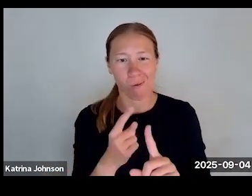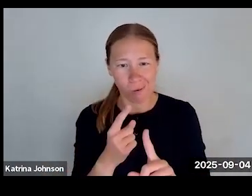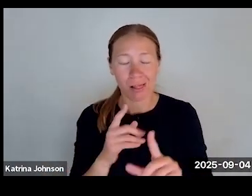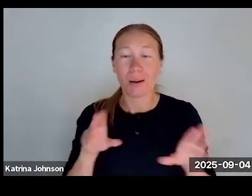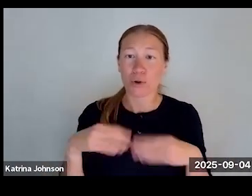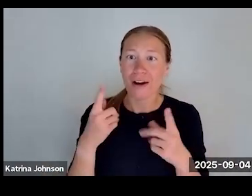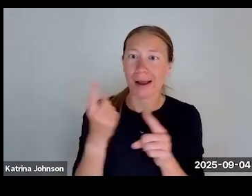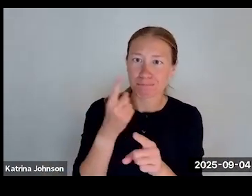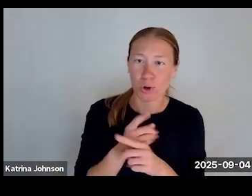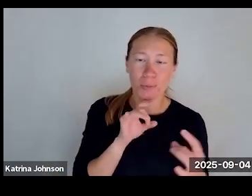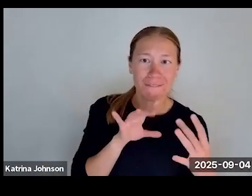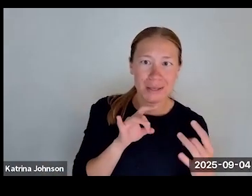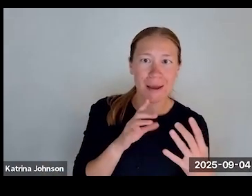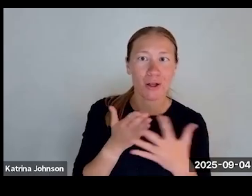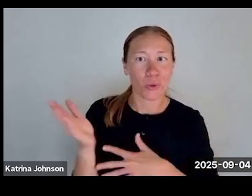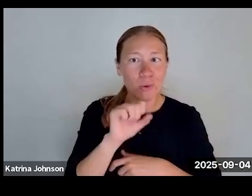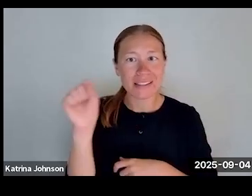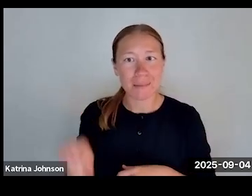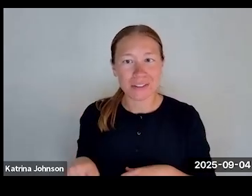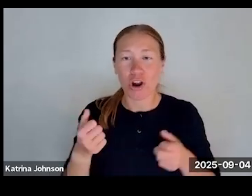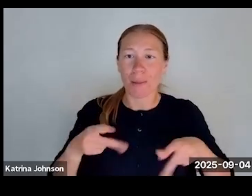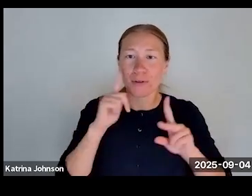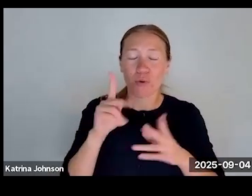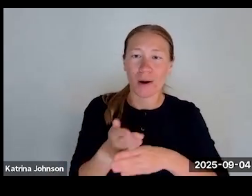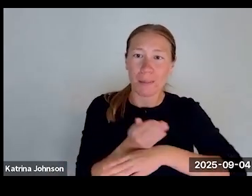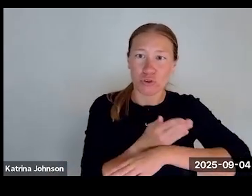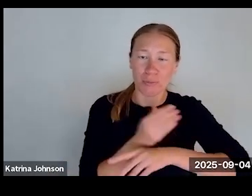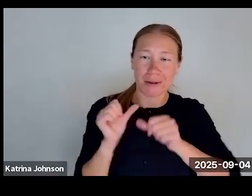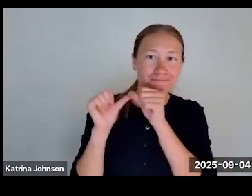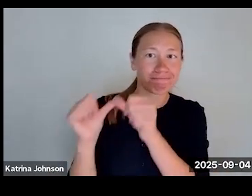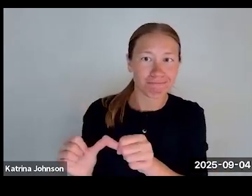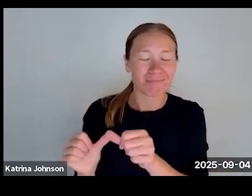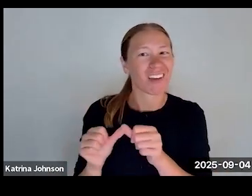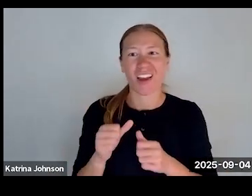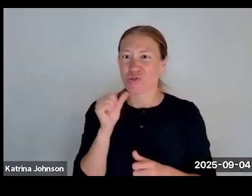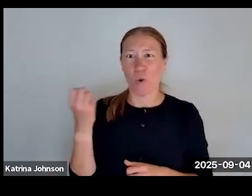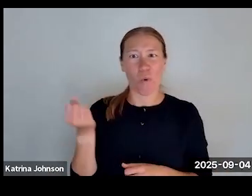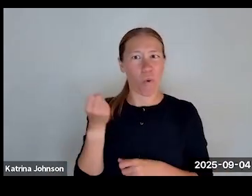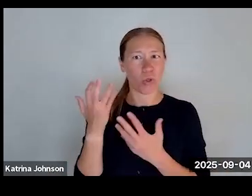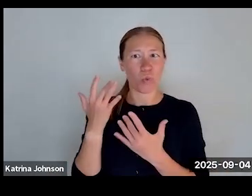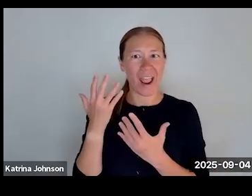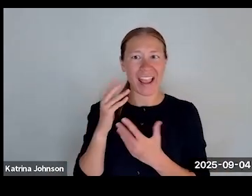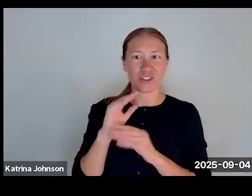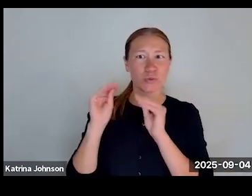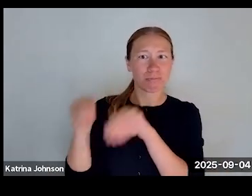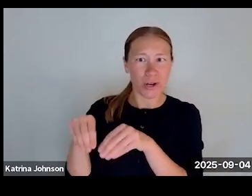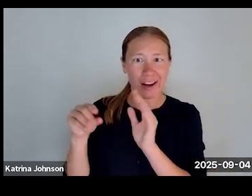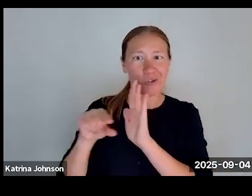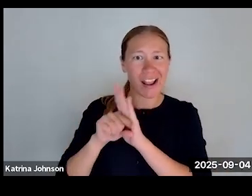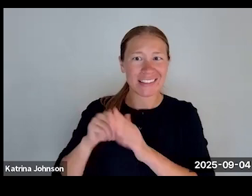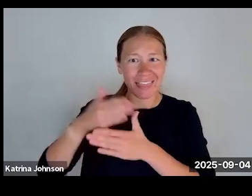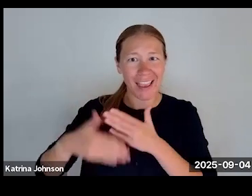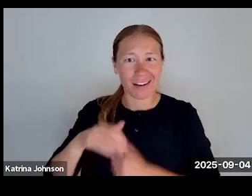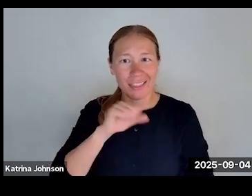throughout the semester and opportunities for improvement. Don't wait to input all grades at the end of the semester, and